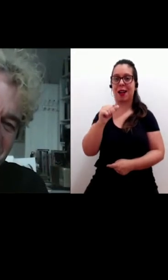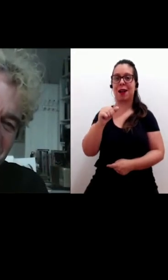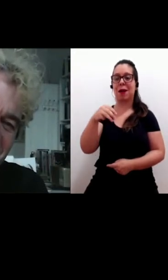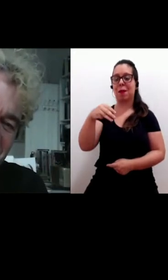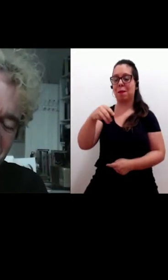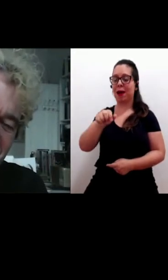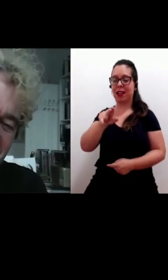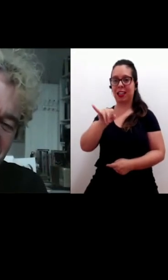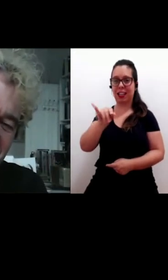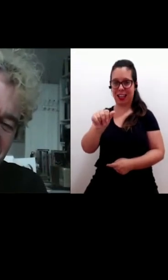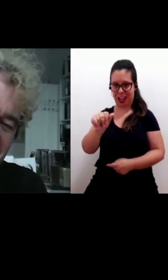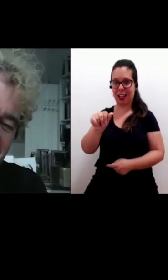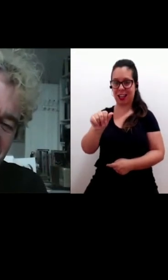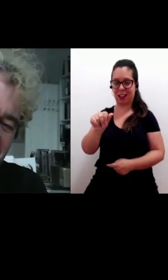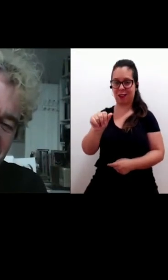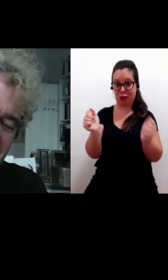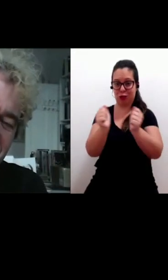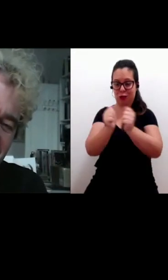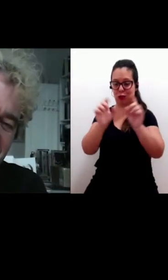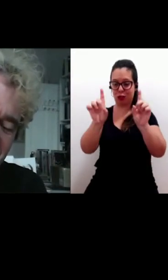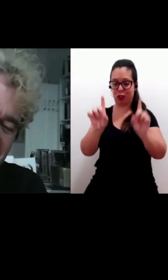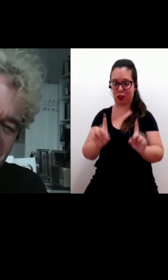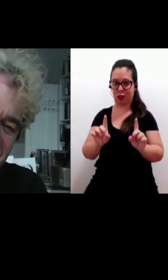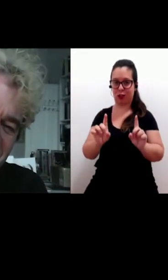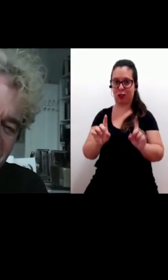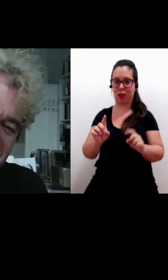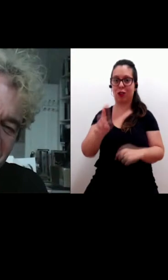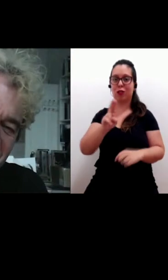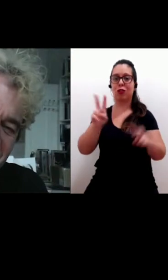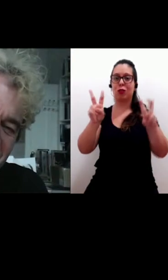This film, the title is Life, maybe, and